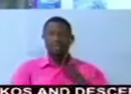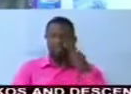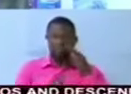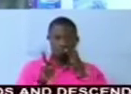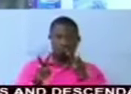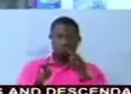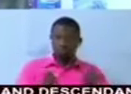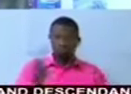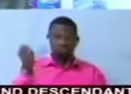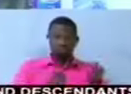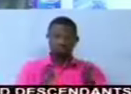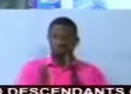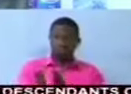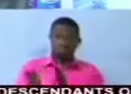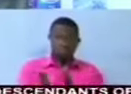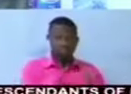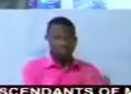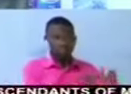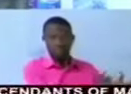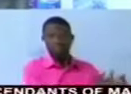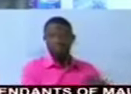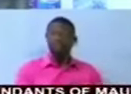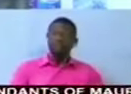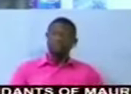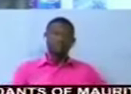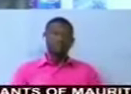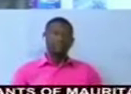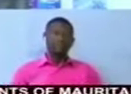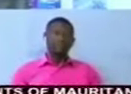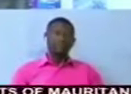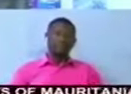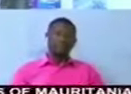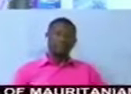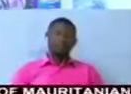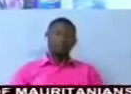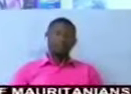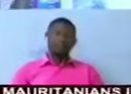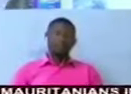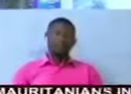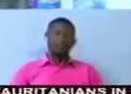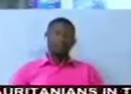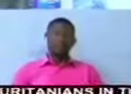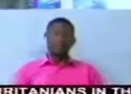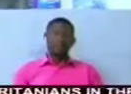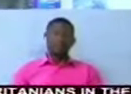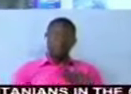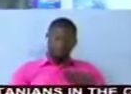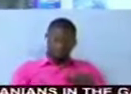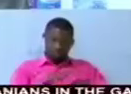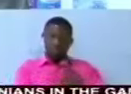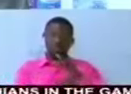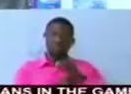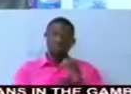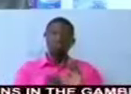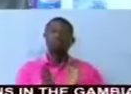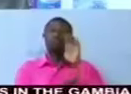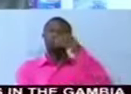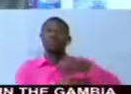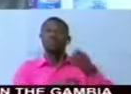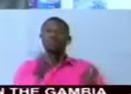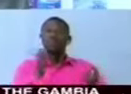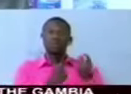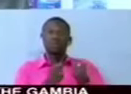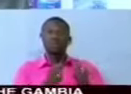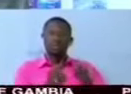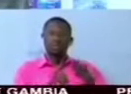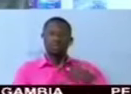parked by. Ñu duggal ma ci benn seen pick-up yu rëy yi la ñu sandwich ma ci digga bi. They put me in one of their pick-up, they sandwich me between each